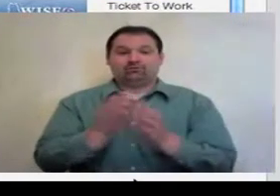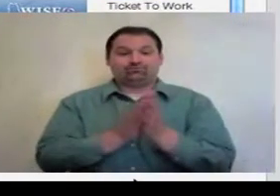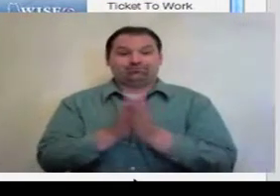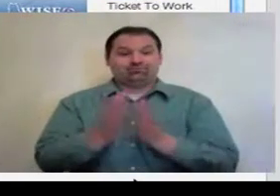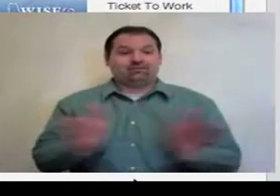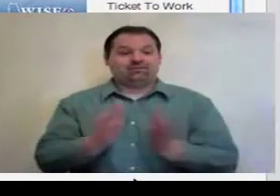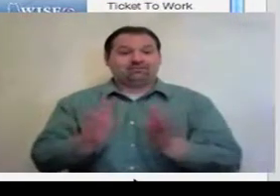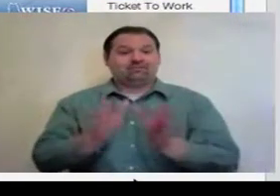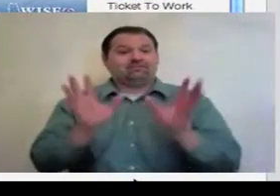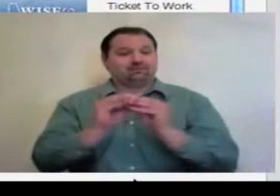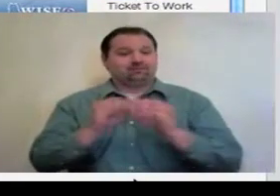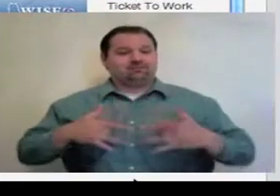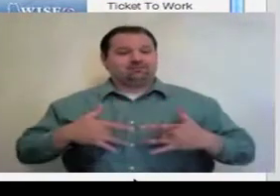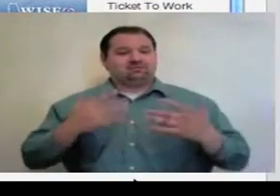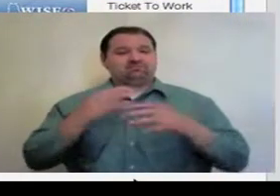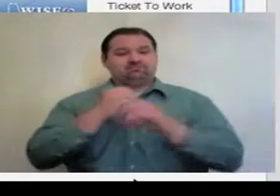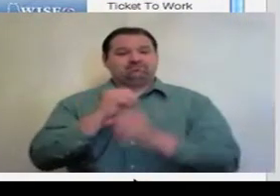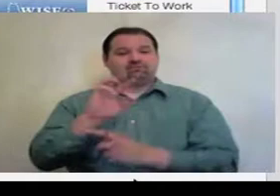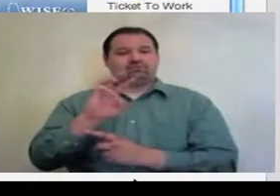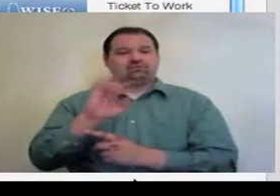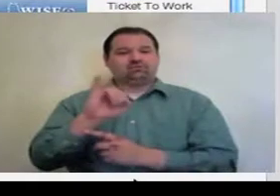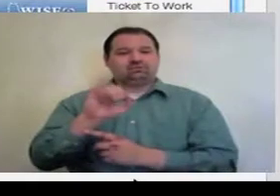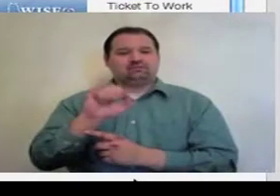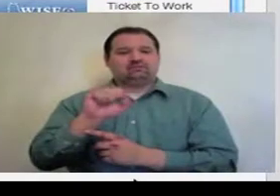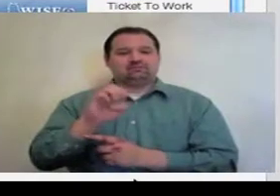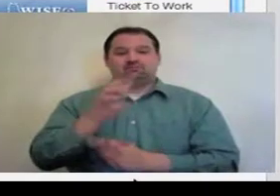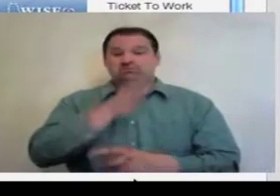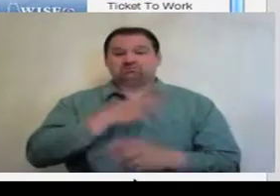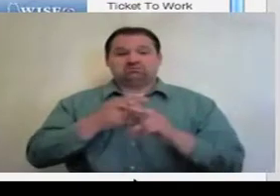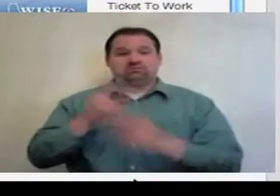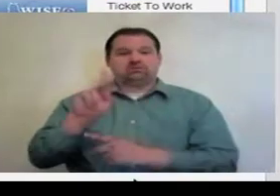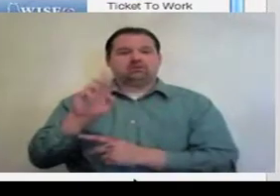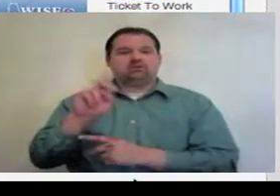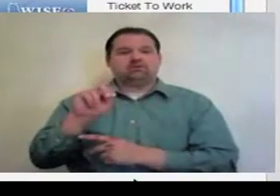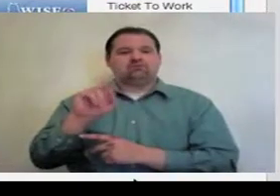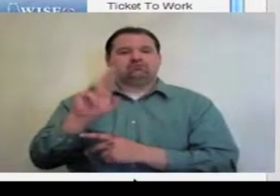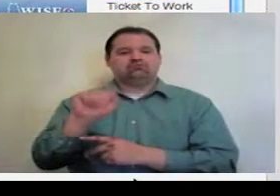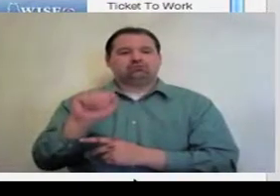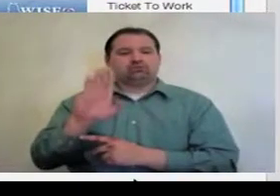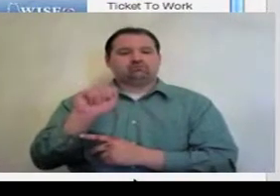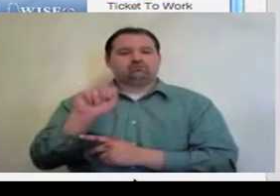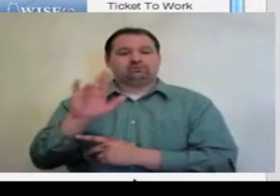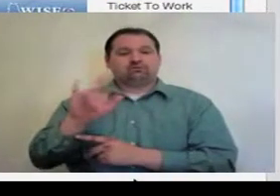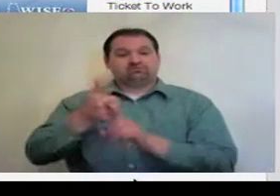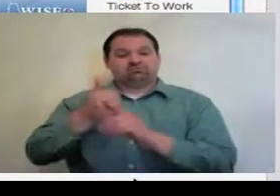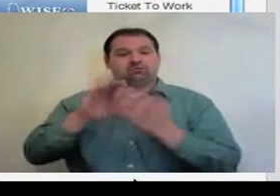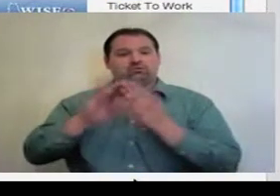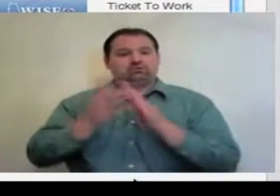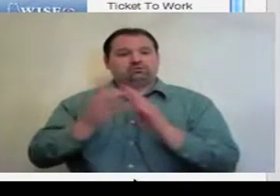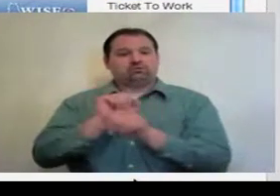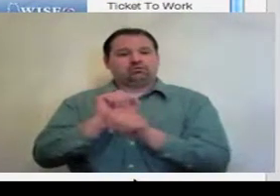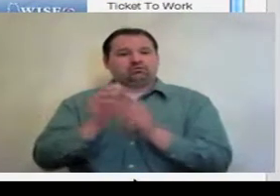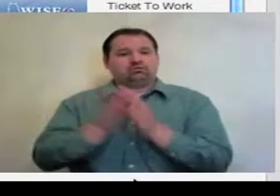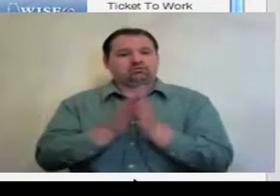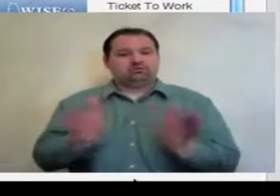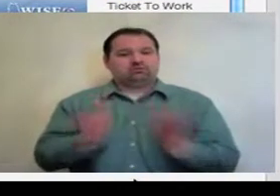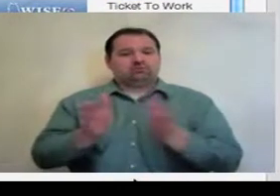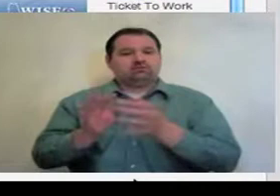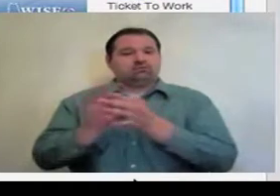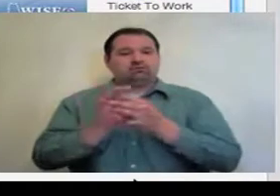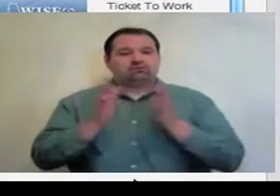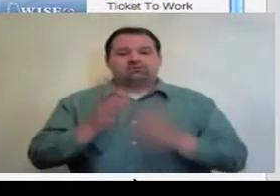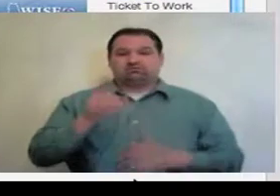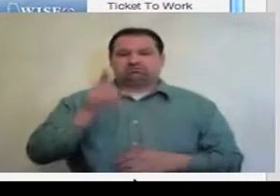Welcome to the Work Incentive Seminar event, also known as the WISE. My name's Kendra Berry, and I am the Community Work Incentives Coordinator